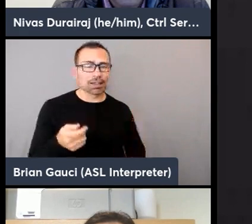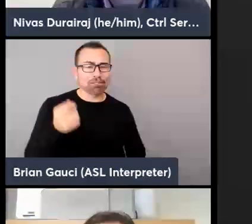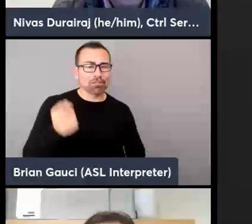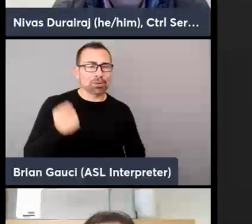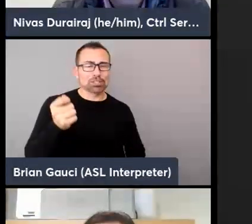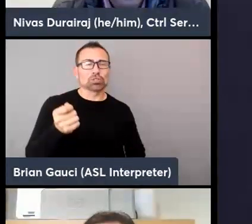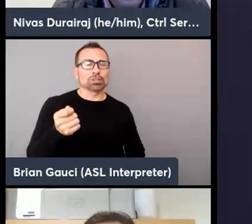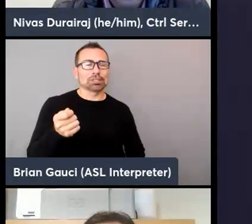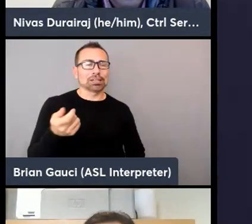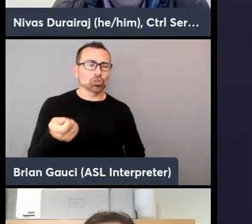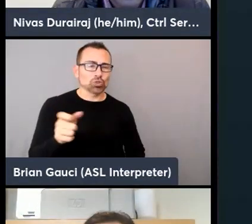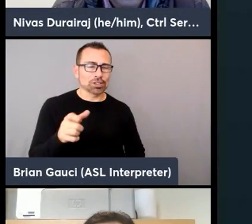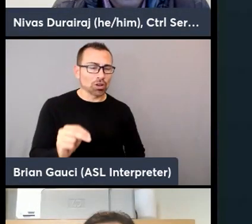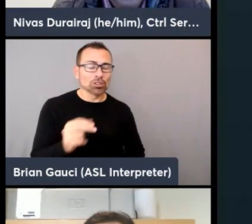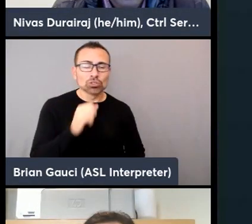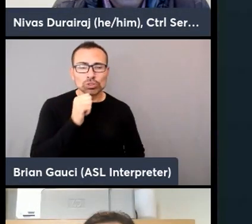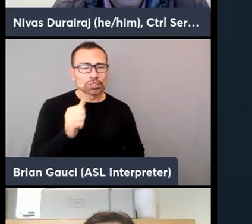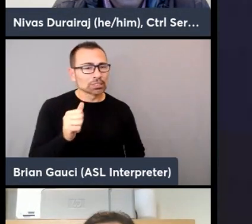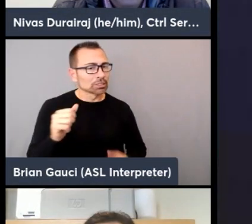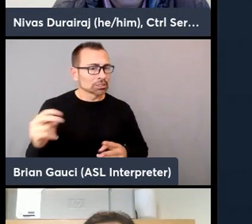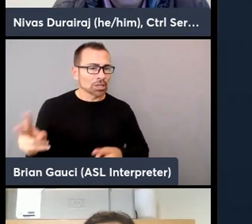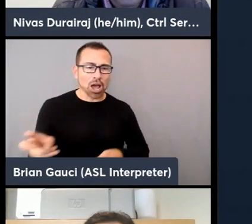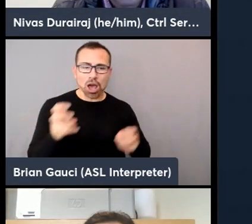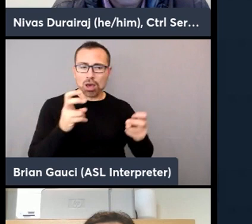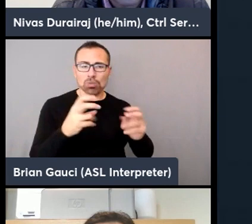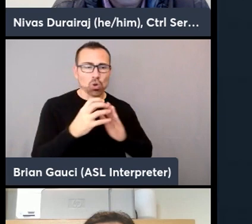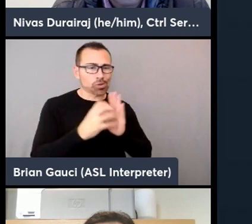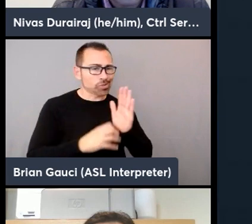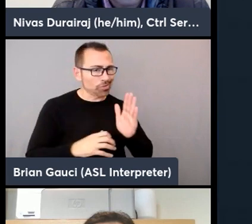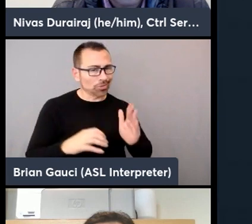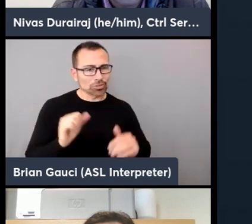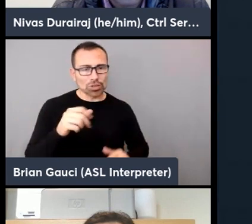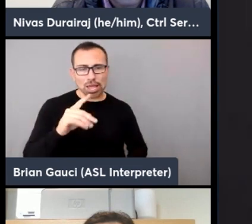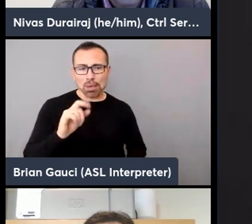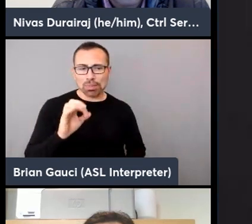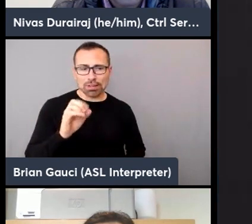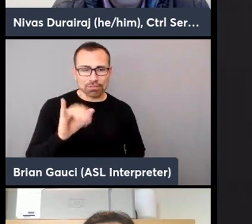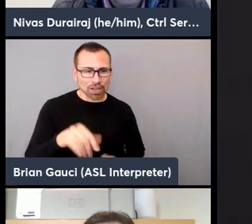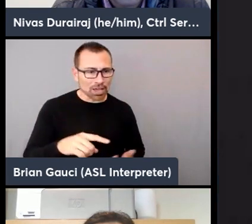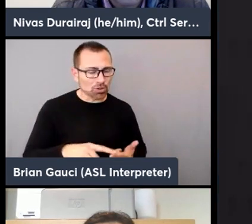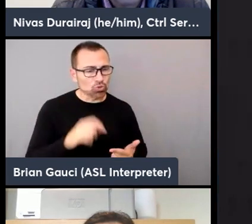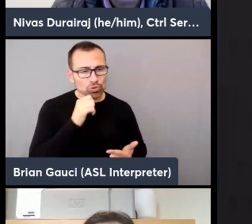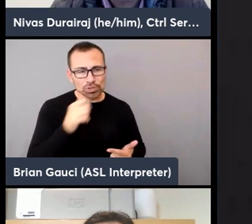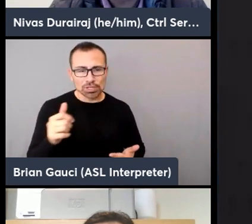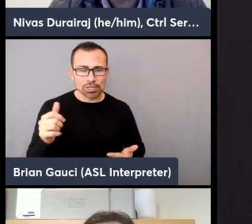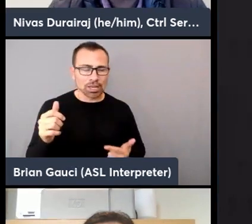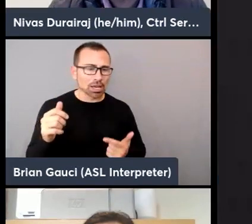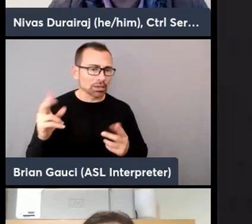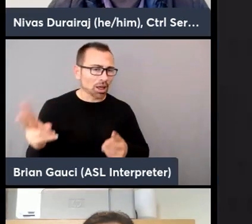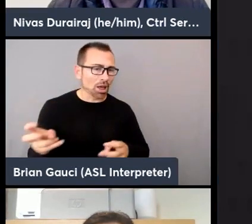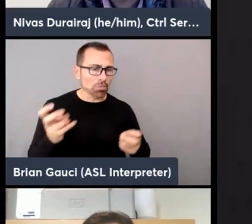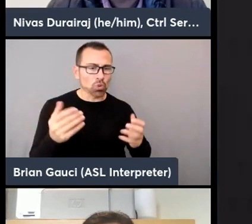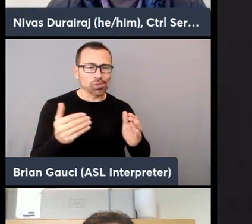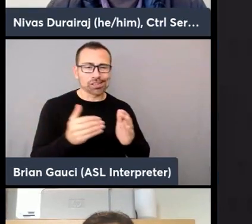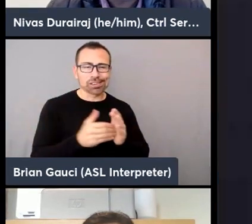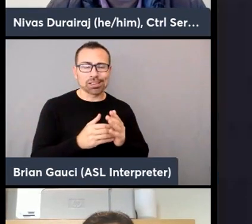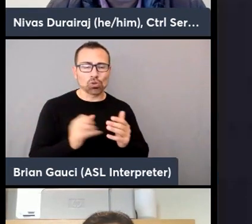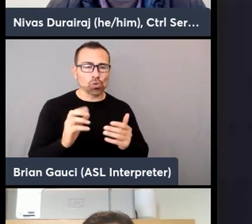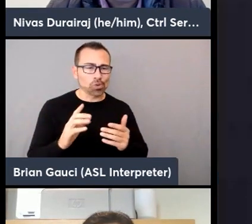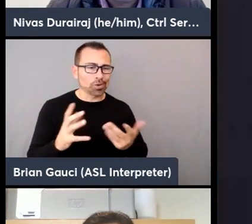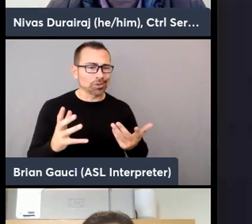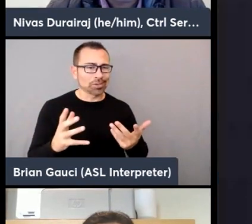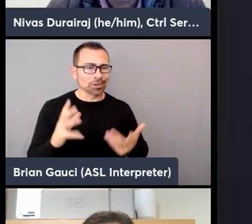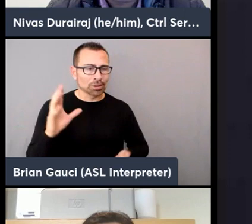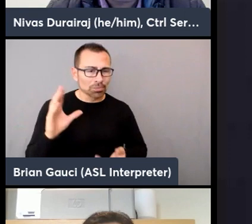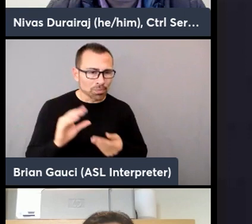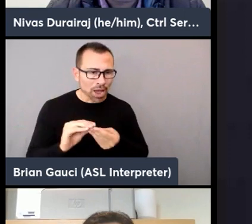You did not re-upload code to Amplify. You did not re-upload or have to recompile anything. Maybe it